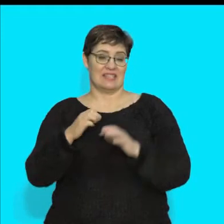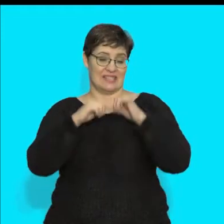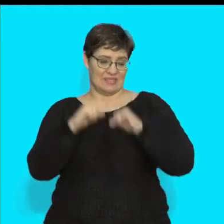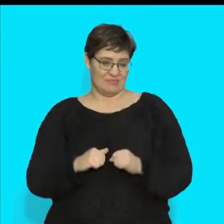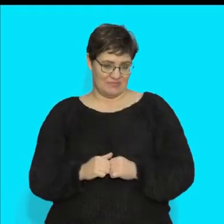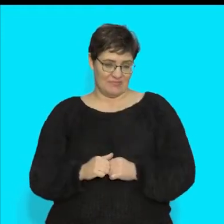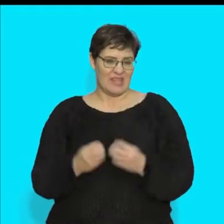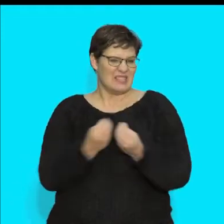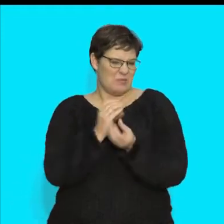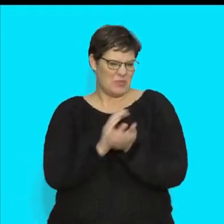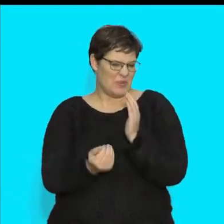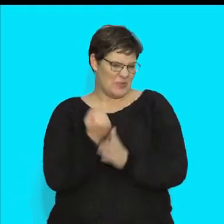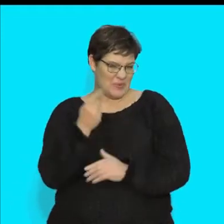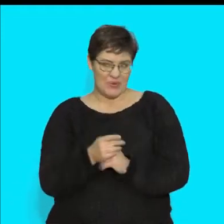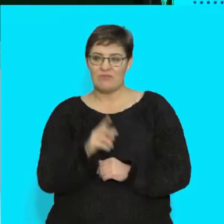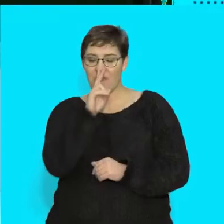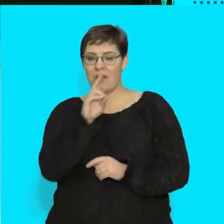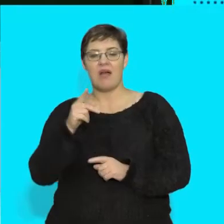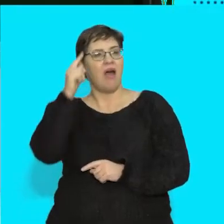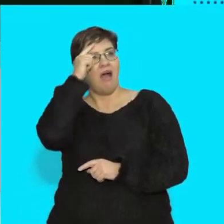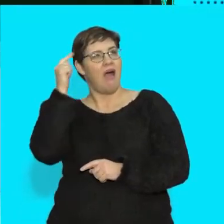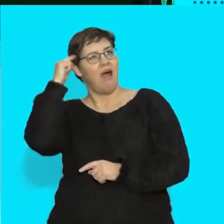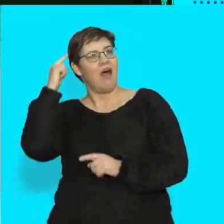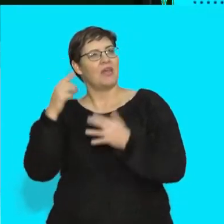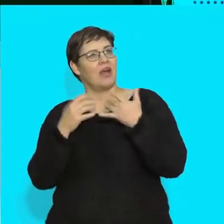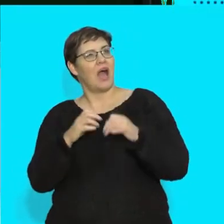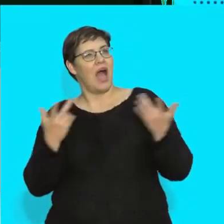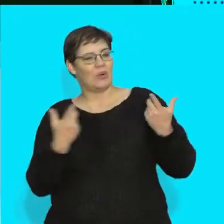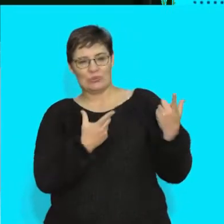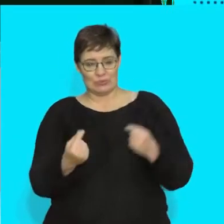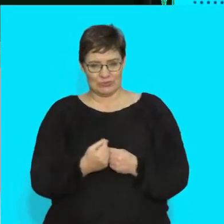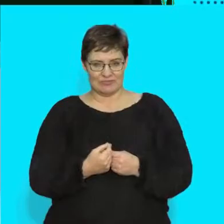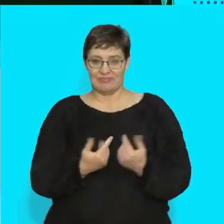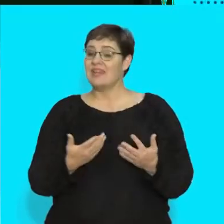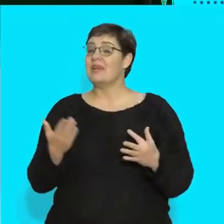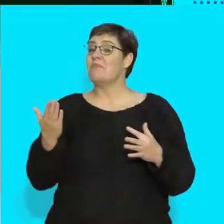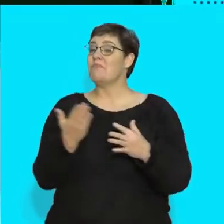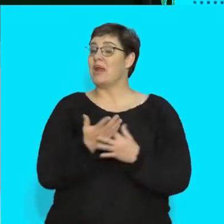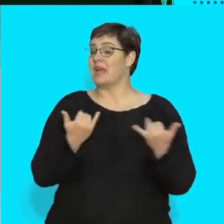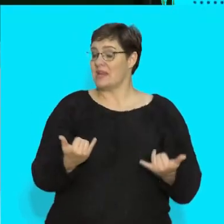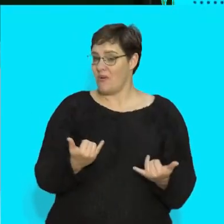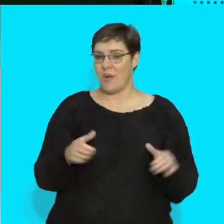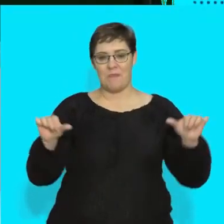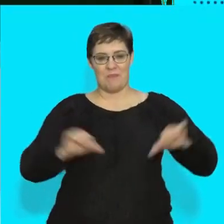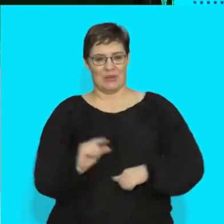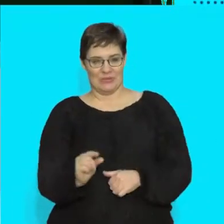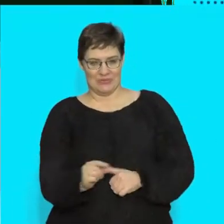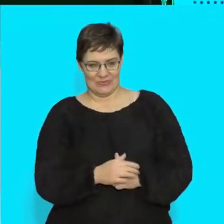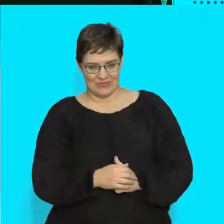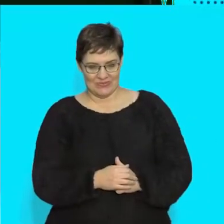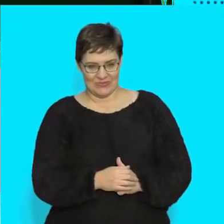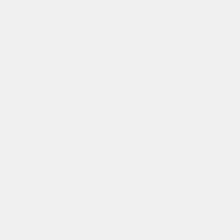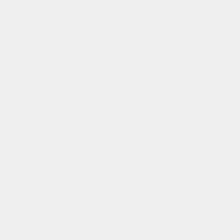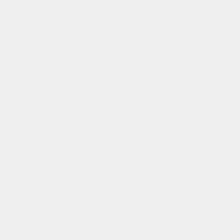system, something new, all right, for you to think about. That's all we have time for. We're going to take a quick break and we'll be right